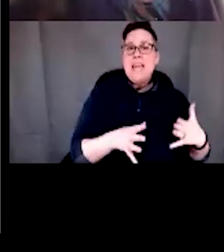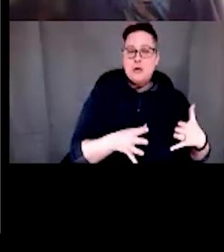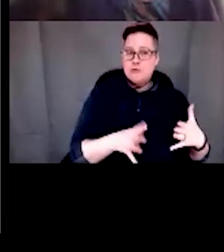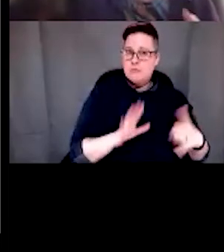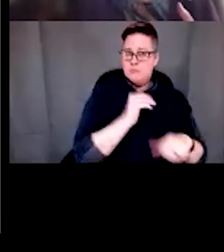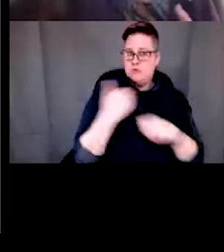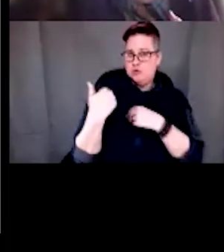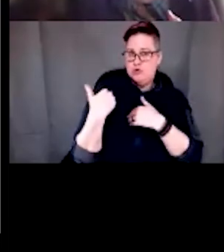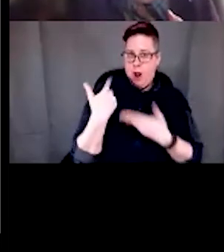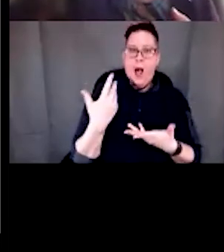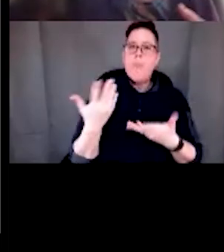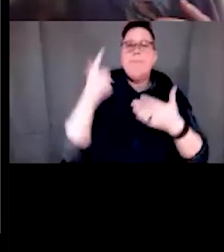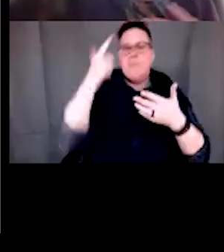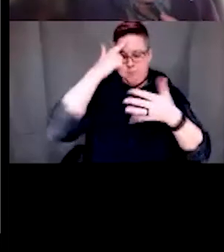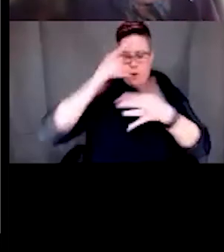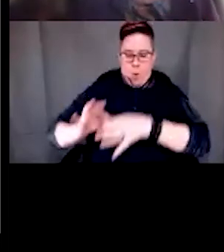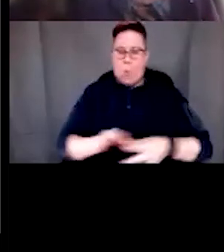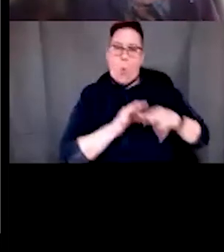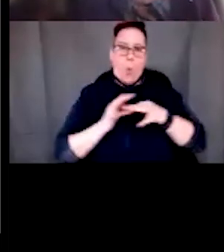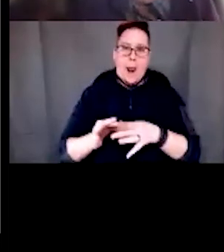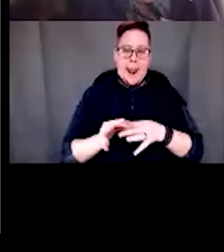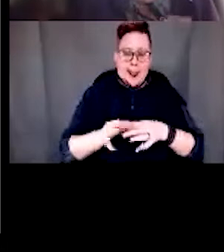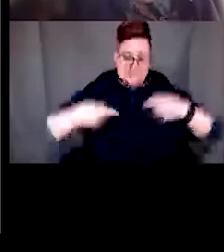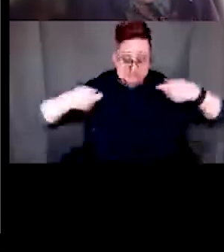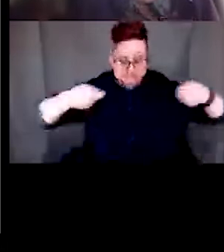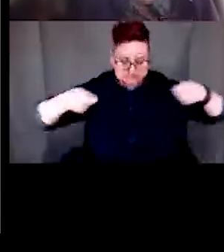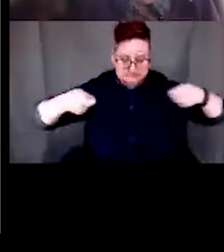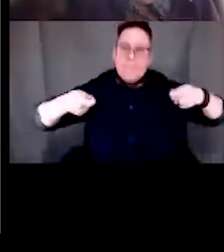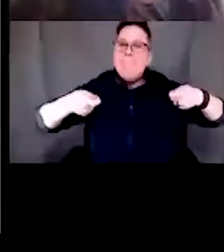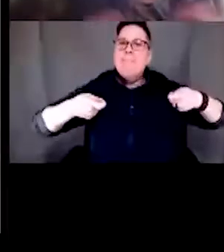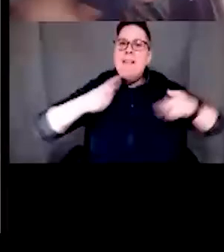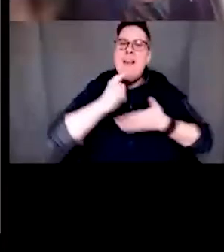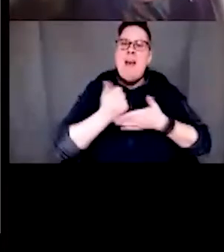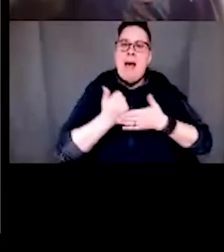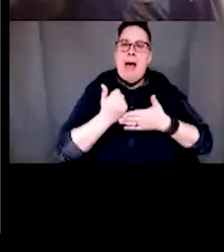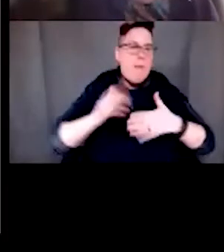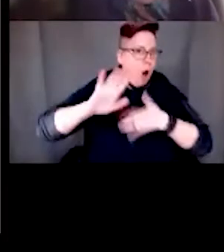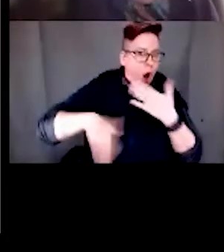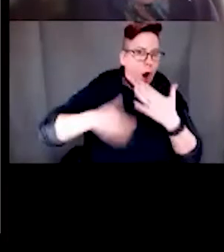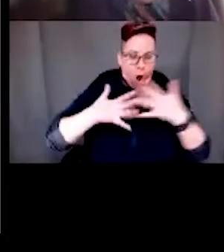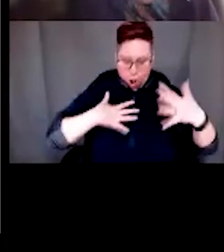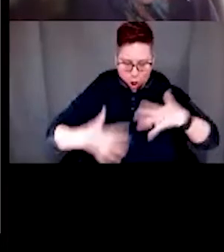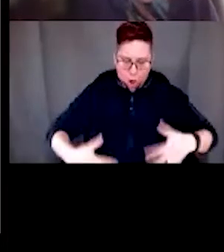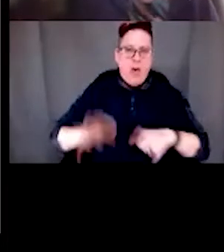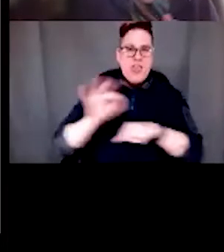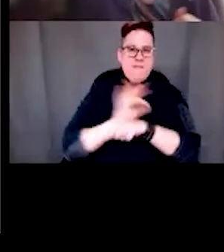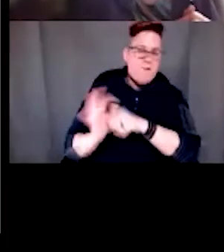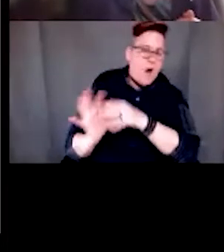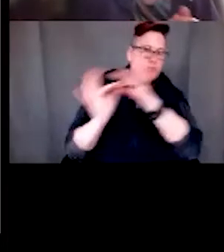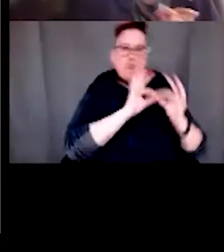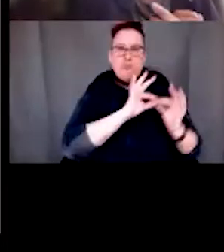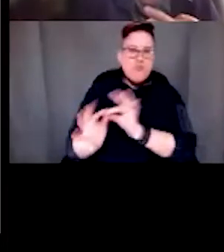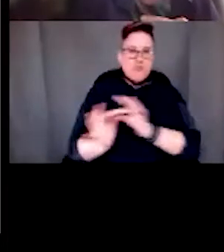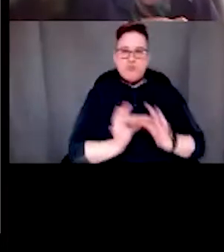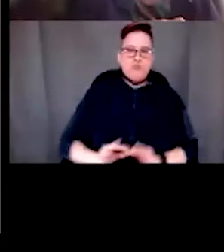brain, is coordination, central regulation, and integration of all of the different functions that it takes to